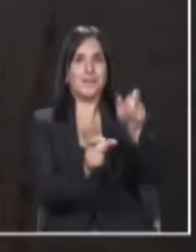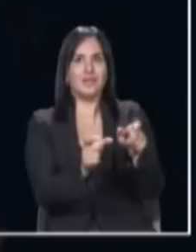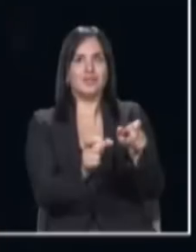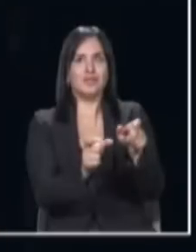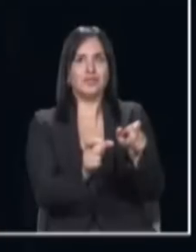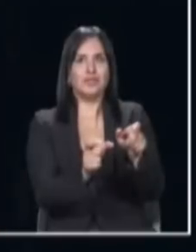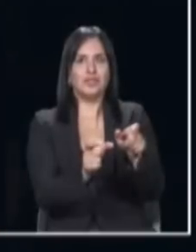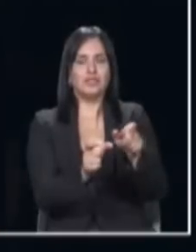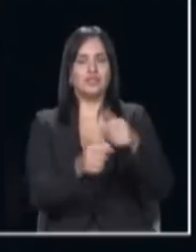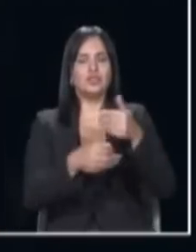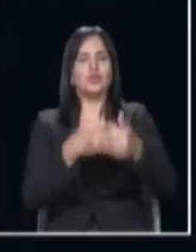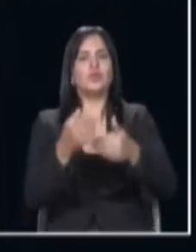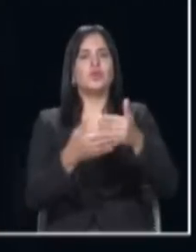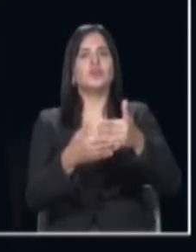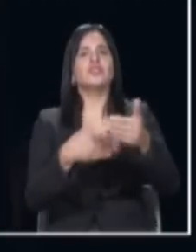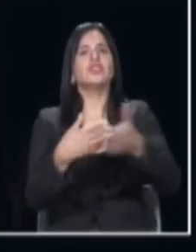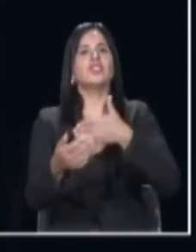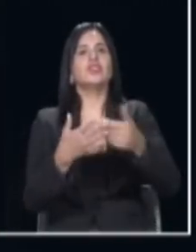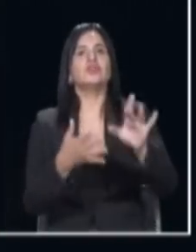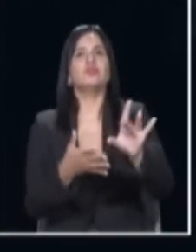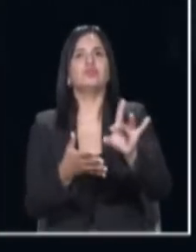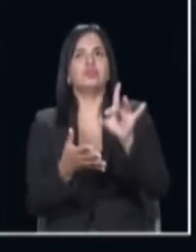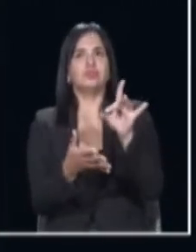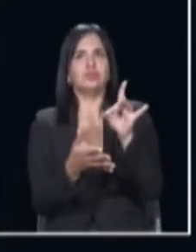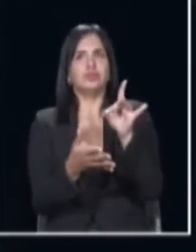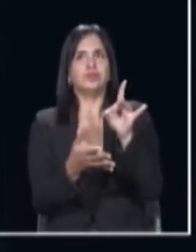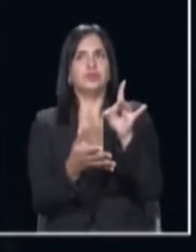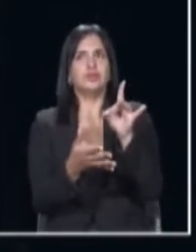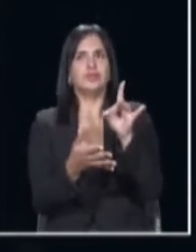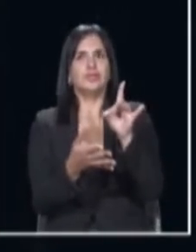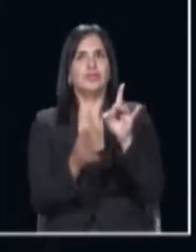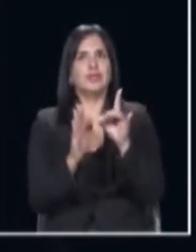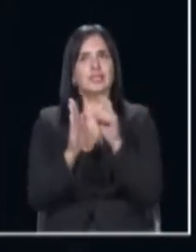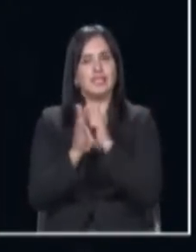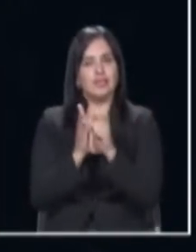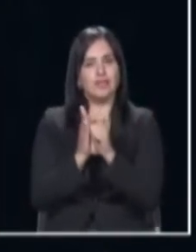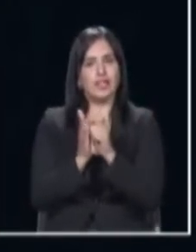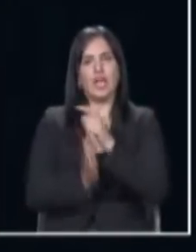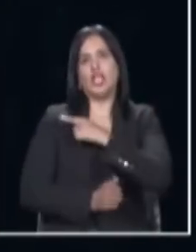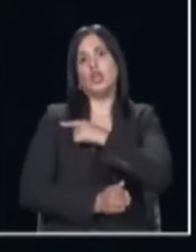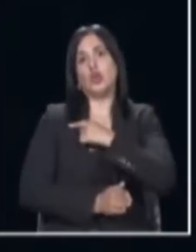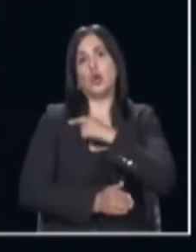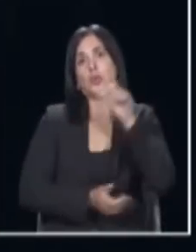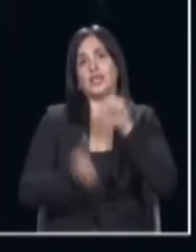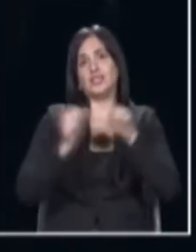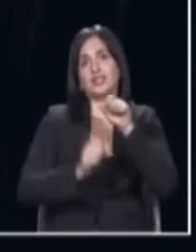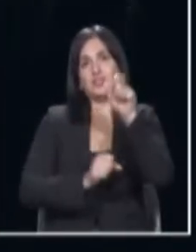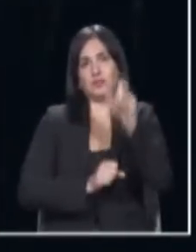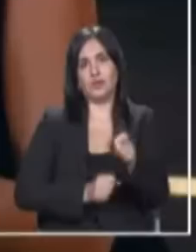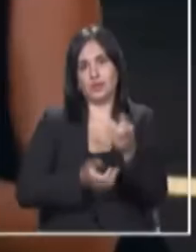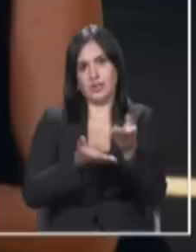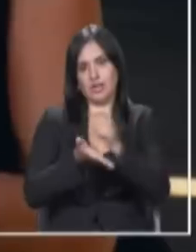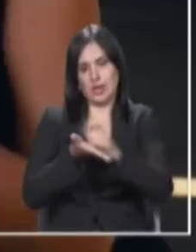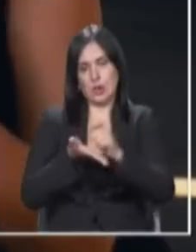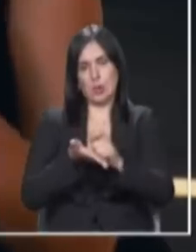and discovered as they arise through natural processes and are then identified and named by scientists